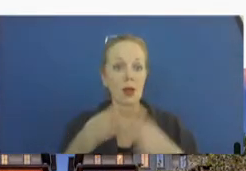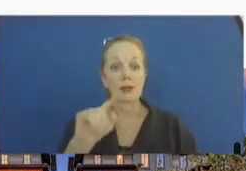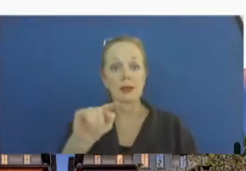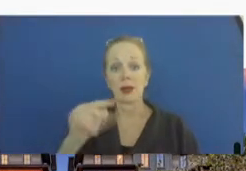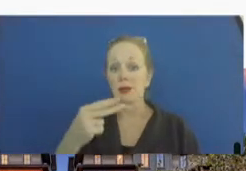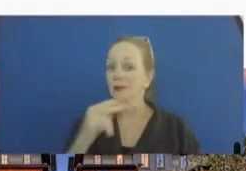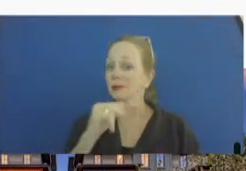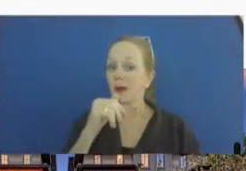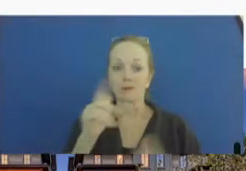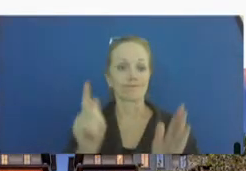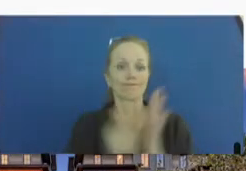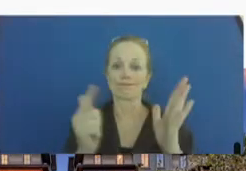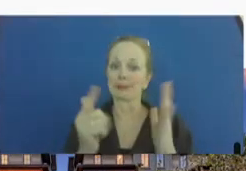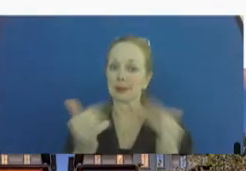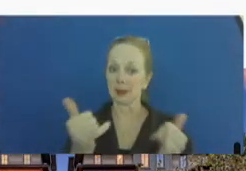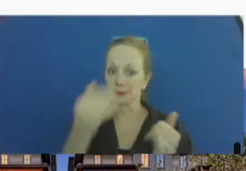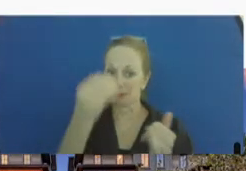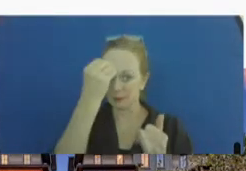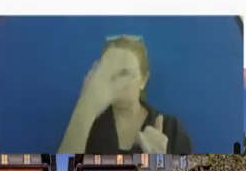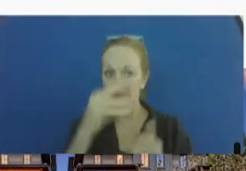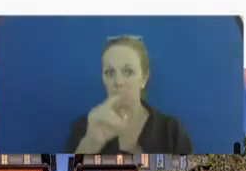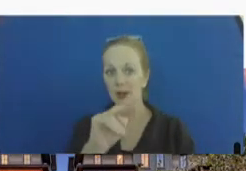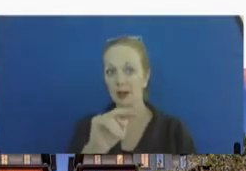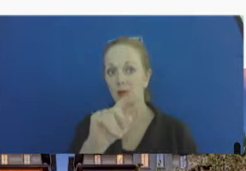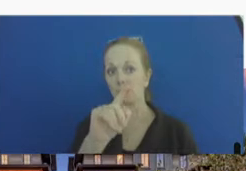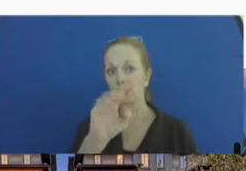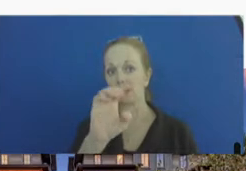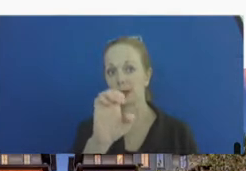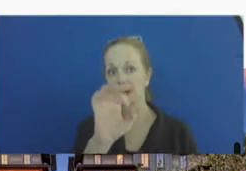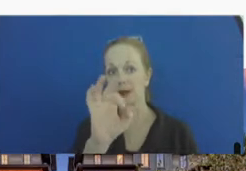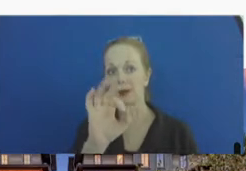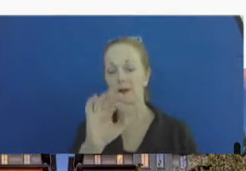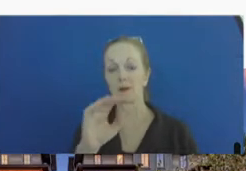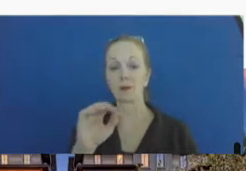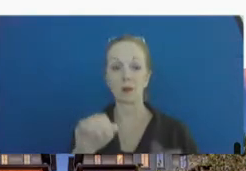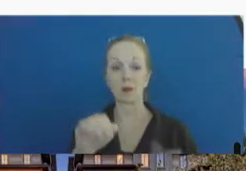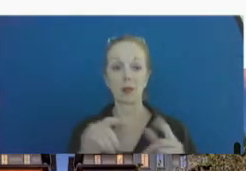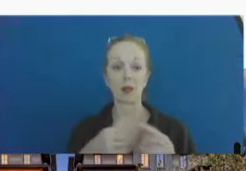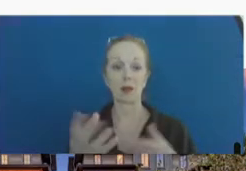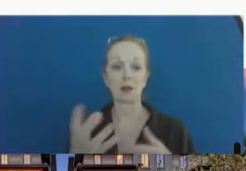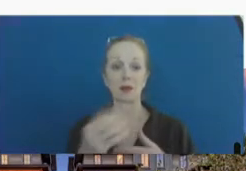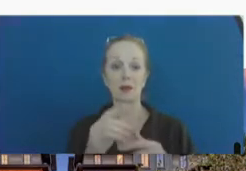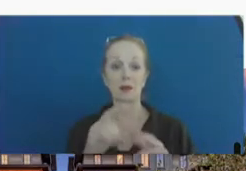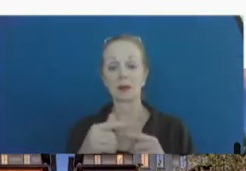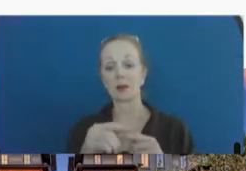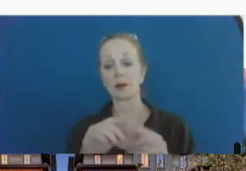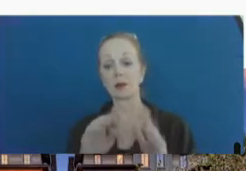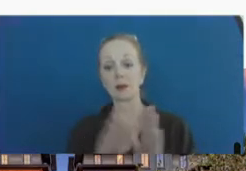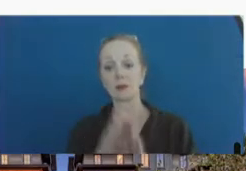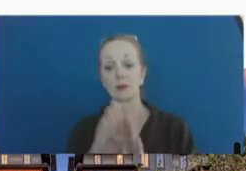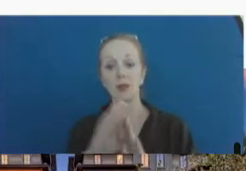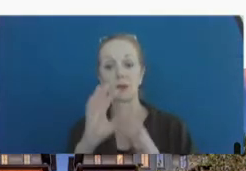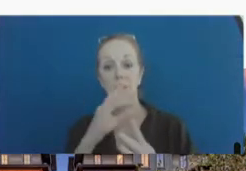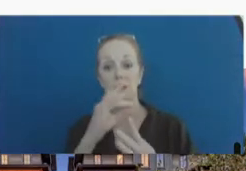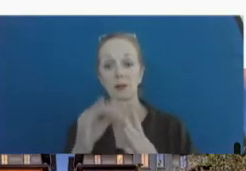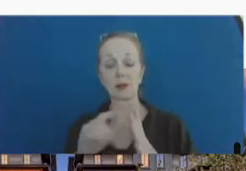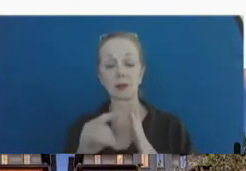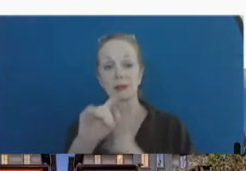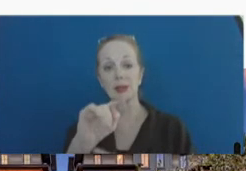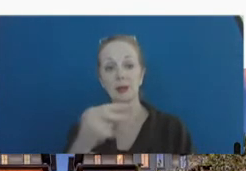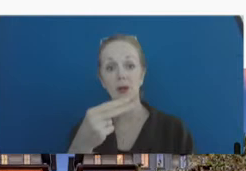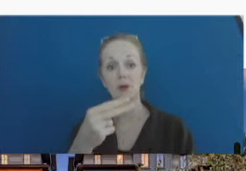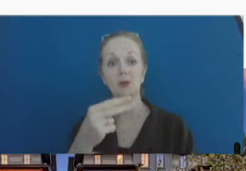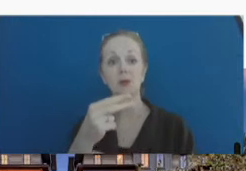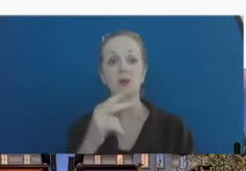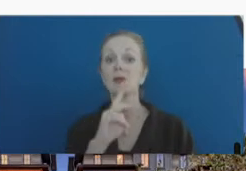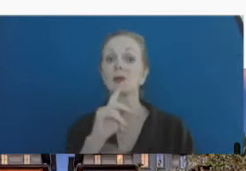now in N1E and F, and potentially even incorporate those into the compact development option. Because again, townhomes, there's a lot